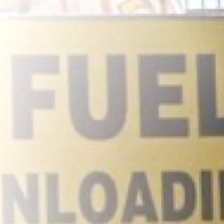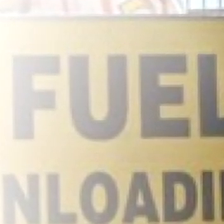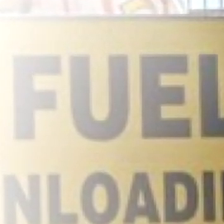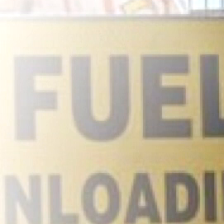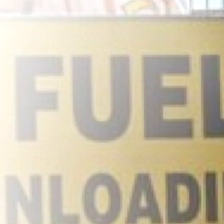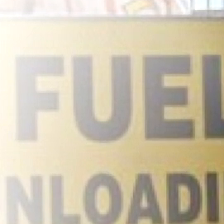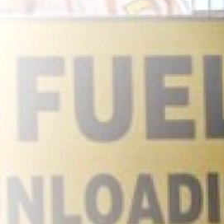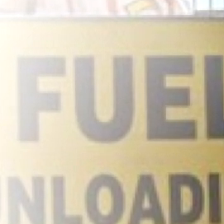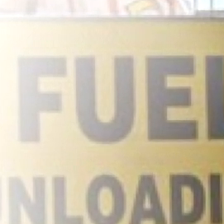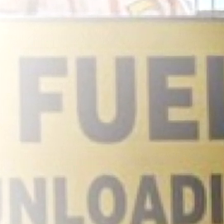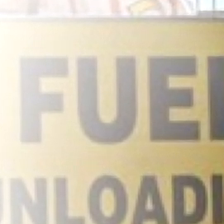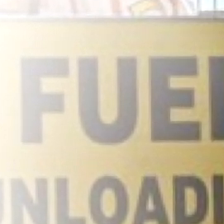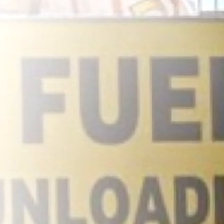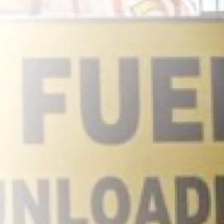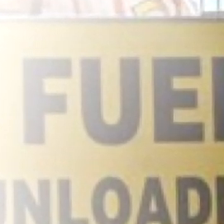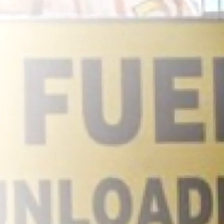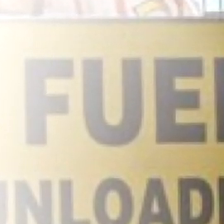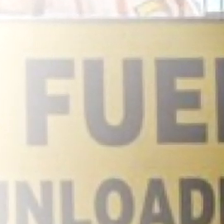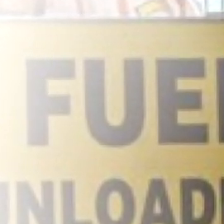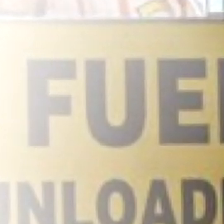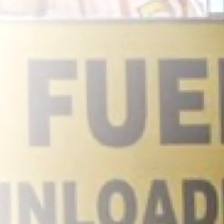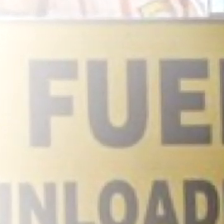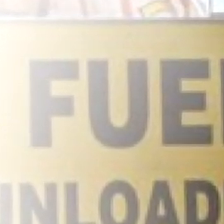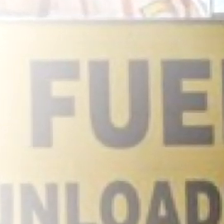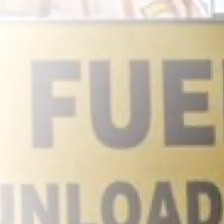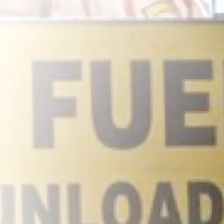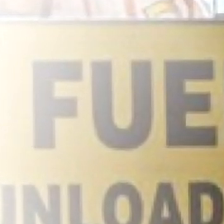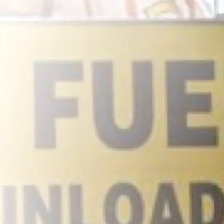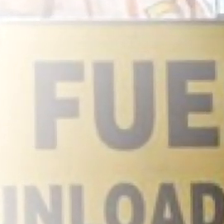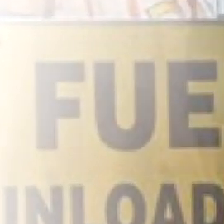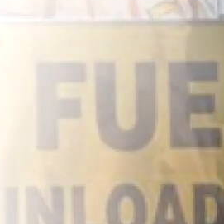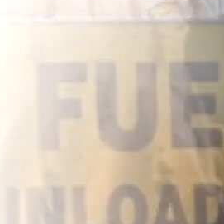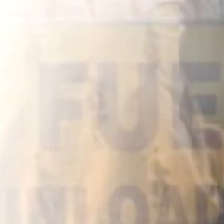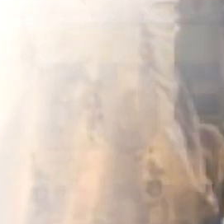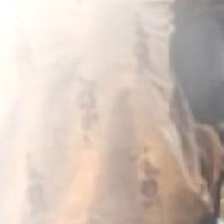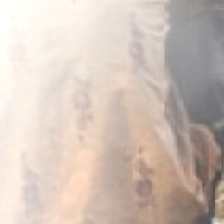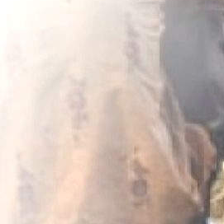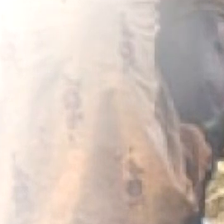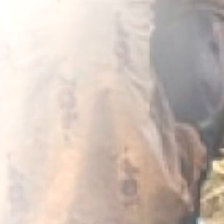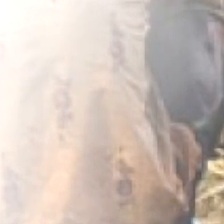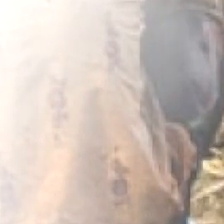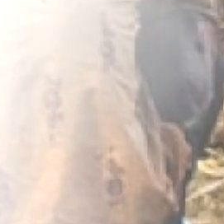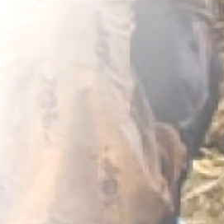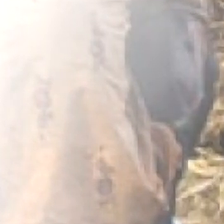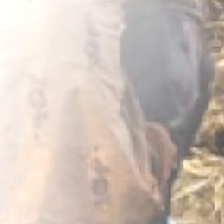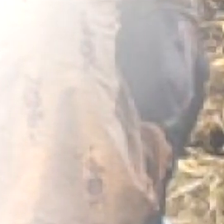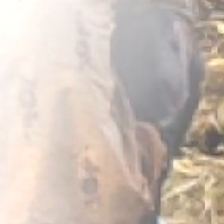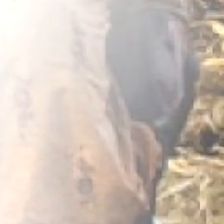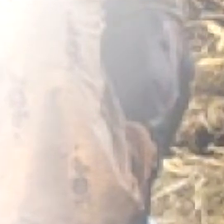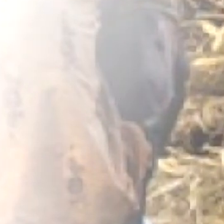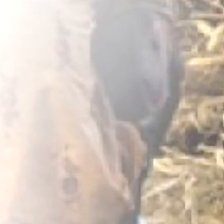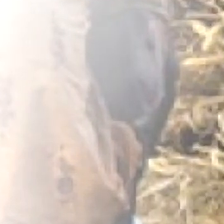The current annual expenditure on providing relief is $700 million and is expected to increase to $850